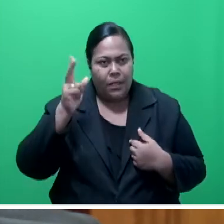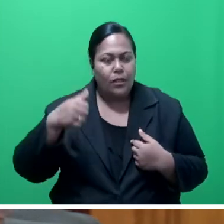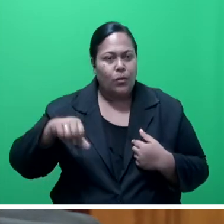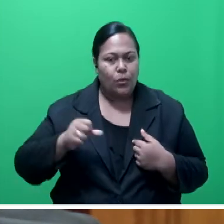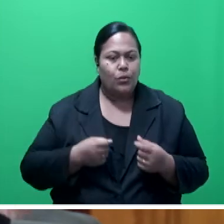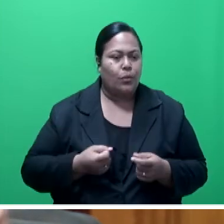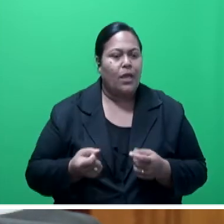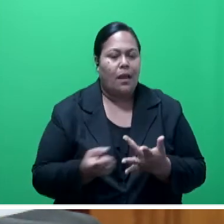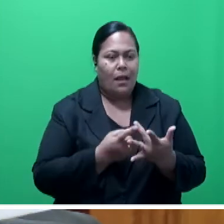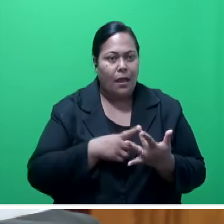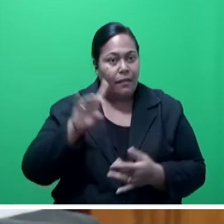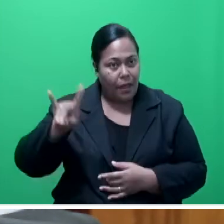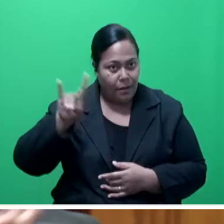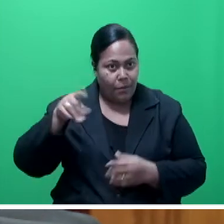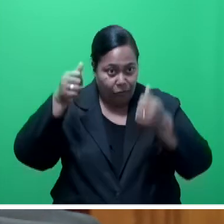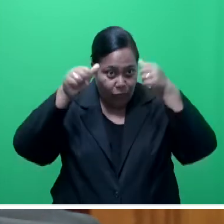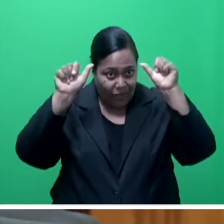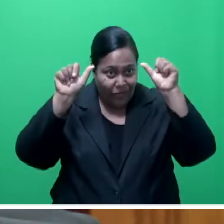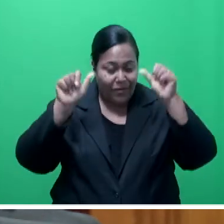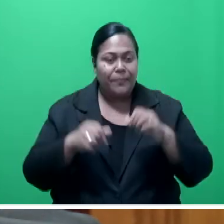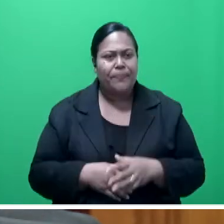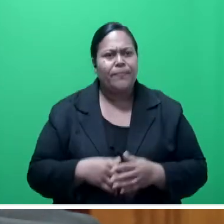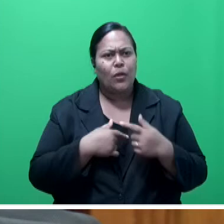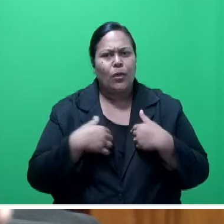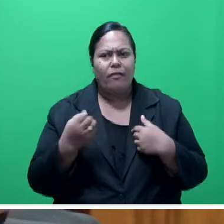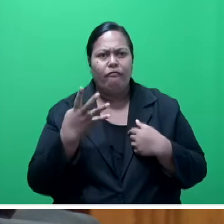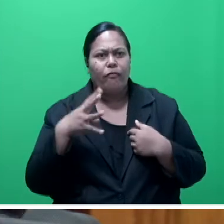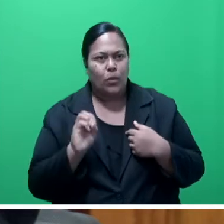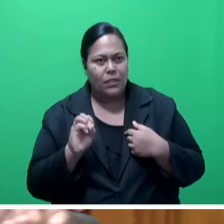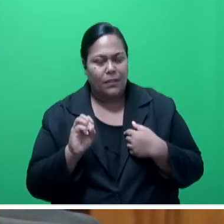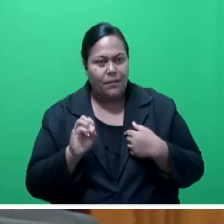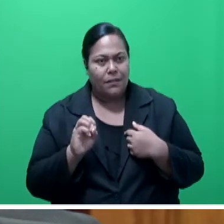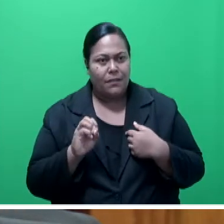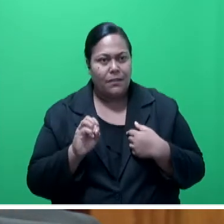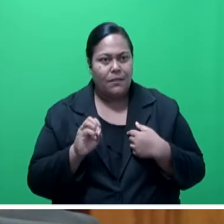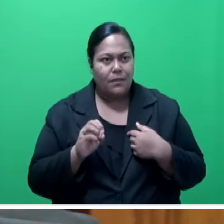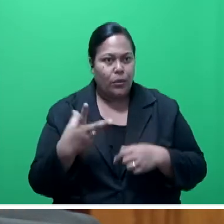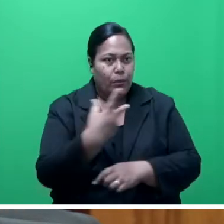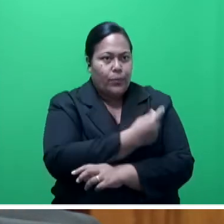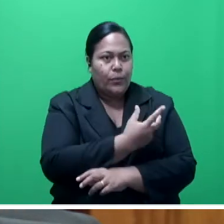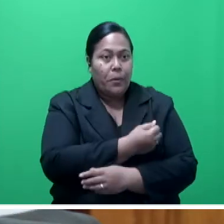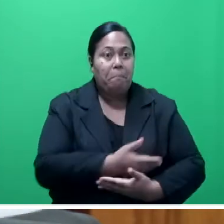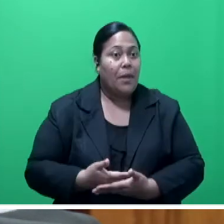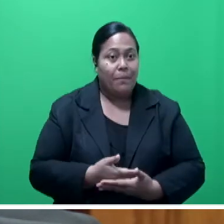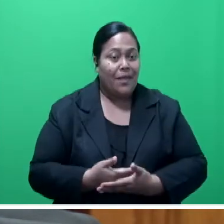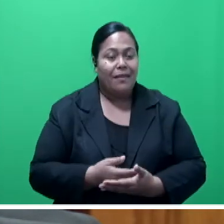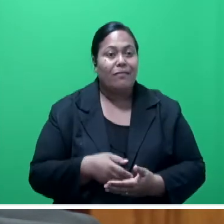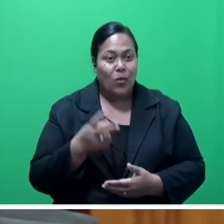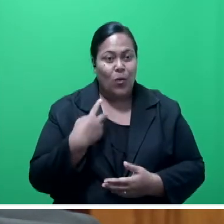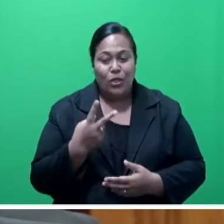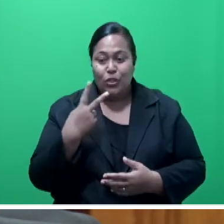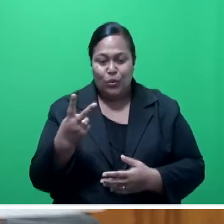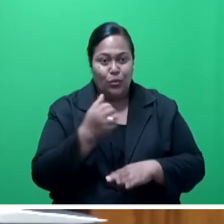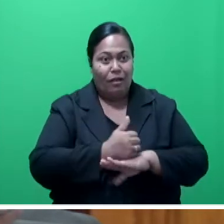other beef cattle breed. A total of 40 embryos were implanted in our local recipient and 2 government